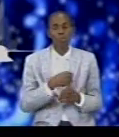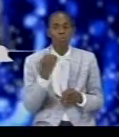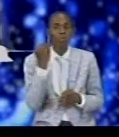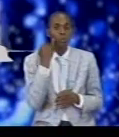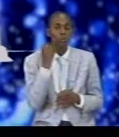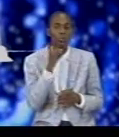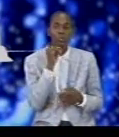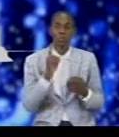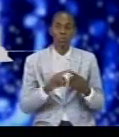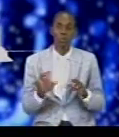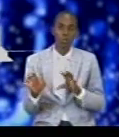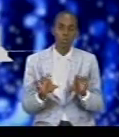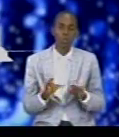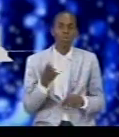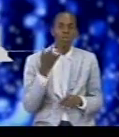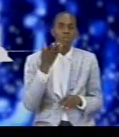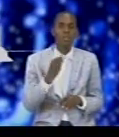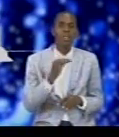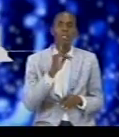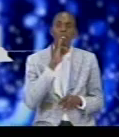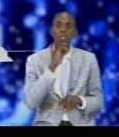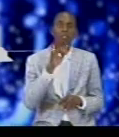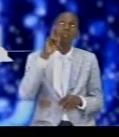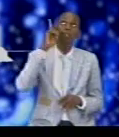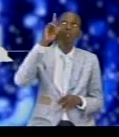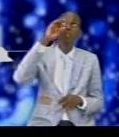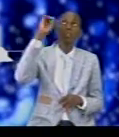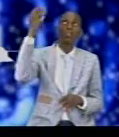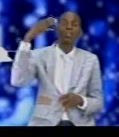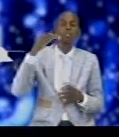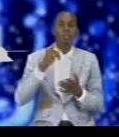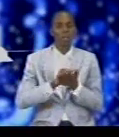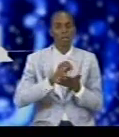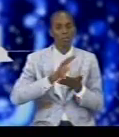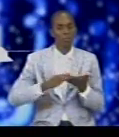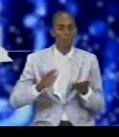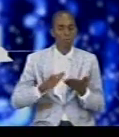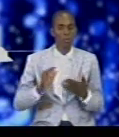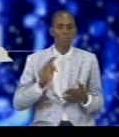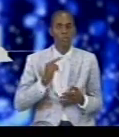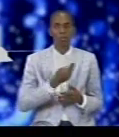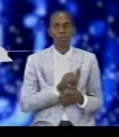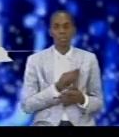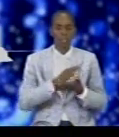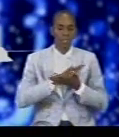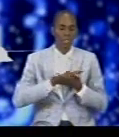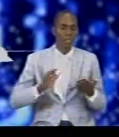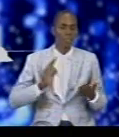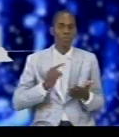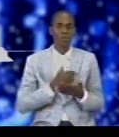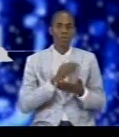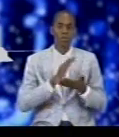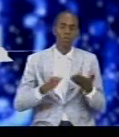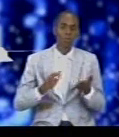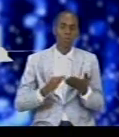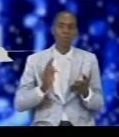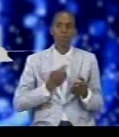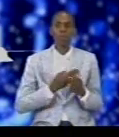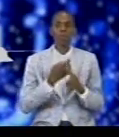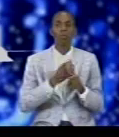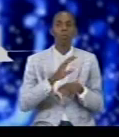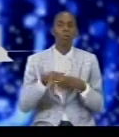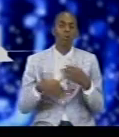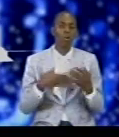there is a grace that forgives. The grace that forgives, it cleanses us and forgives us from all